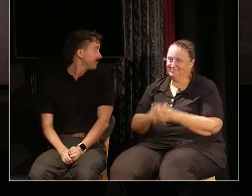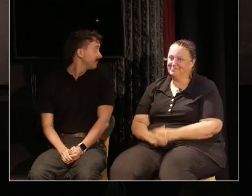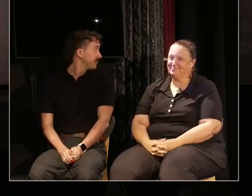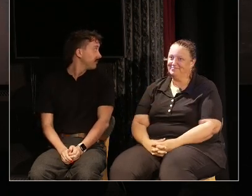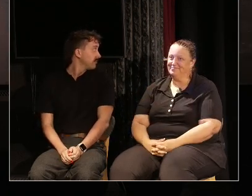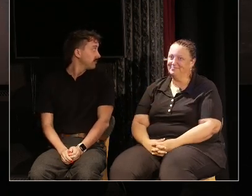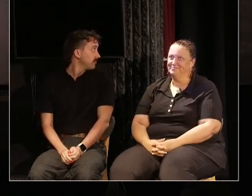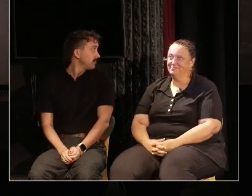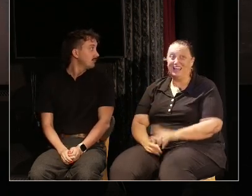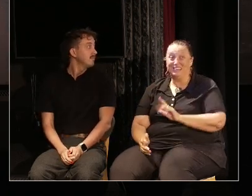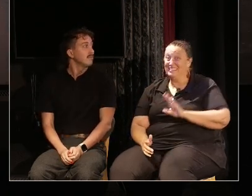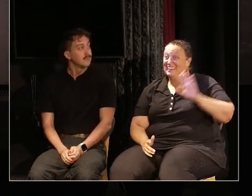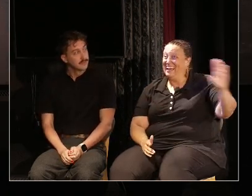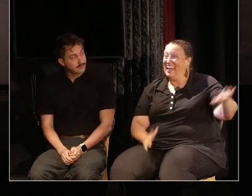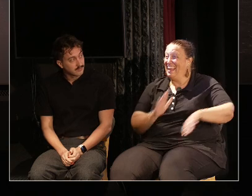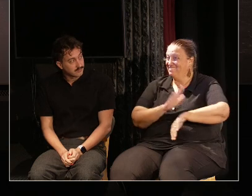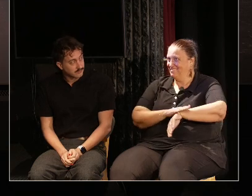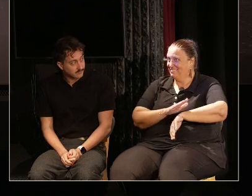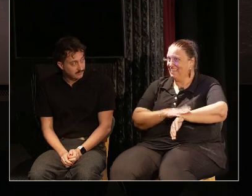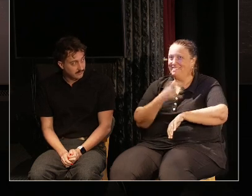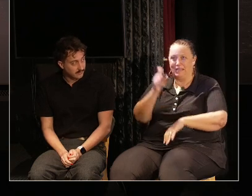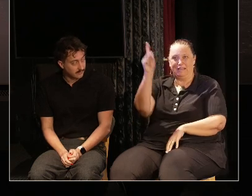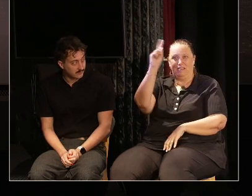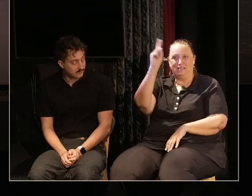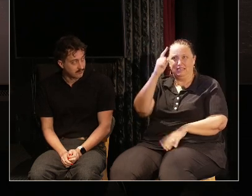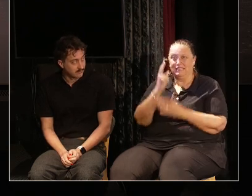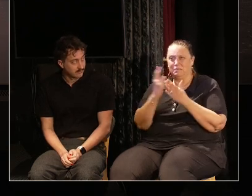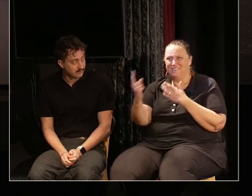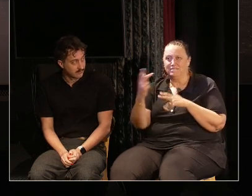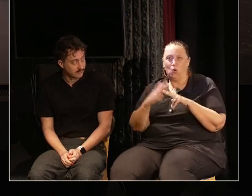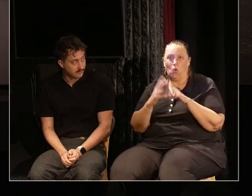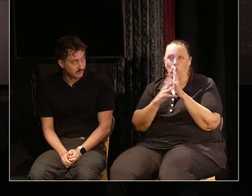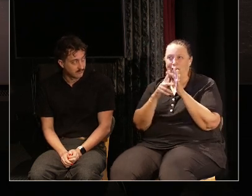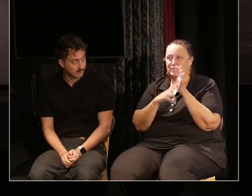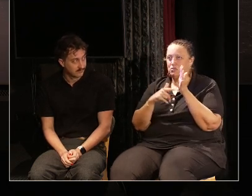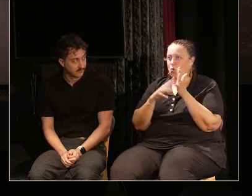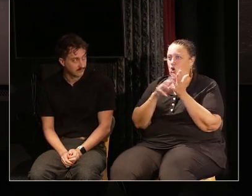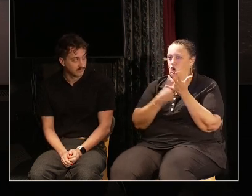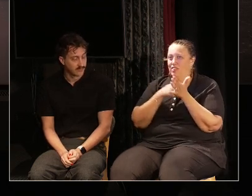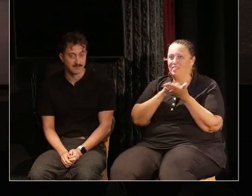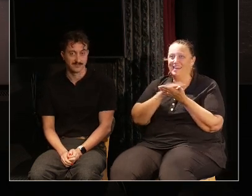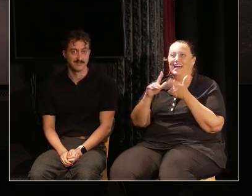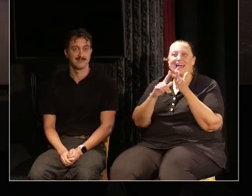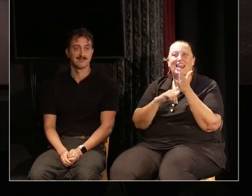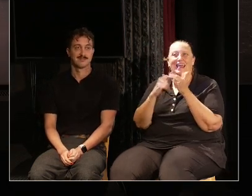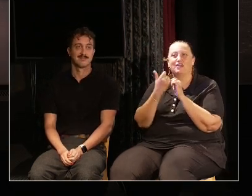On my far left, we have got the incumbent independent for Wentworth, Allegra Spender. Hi,